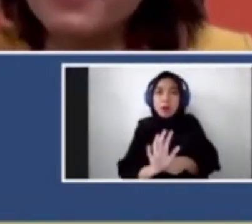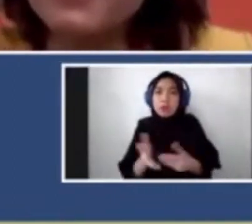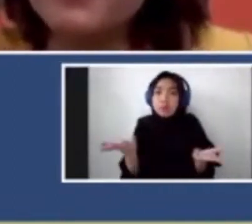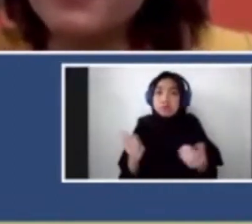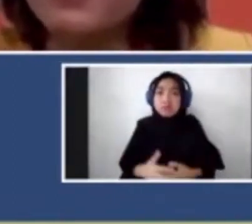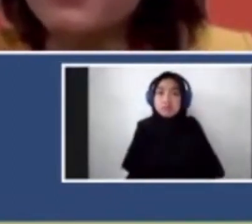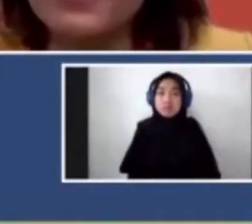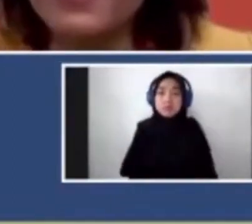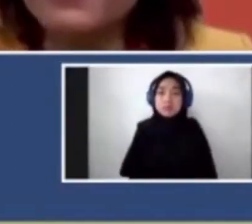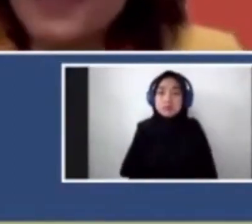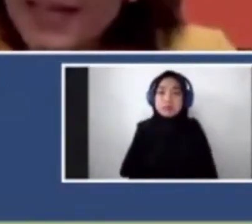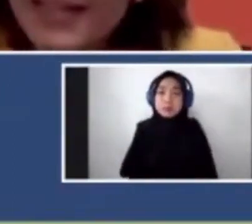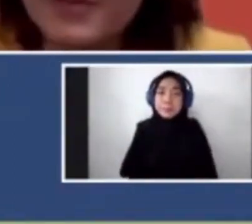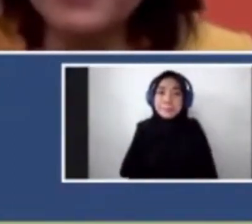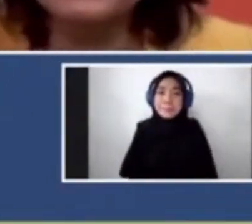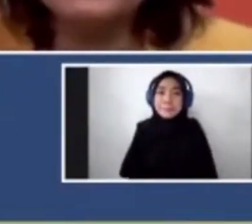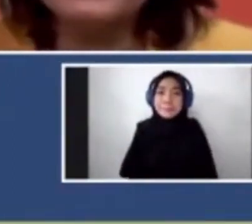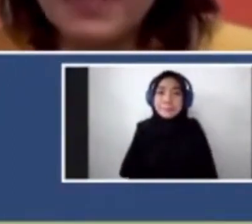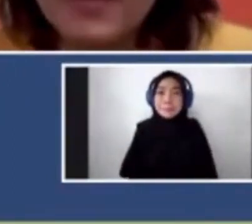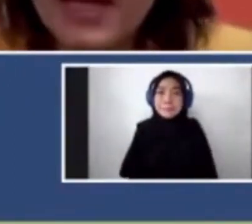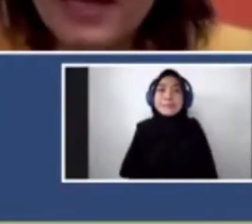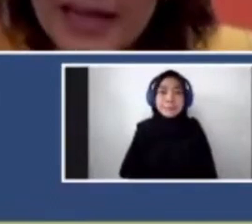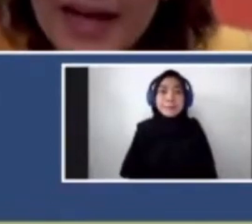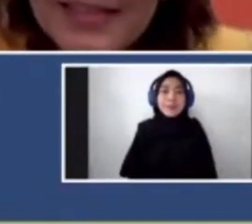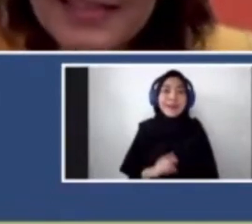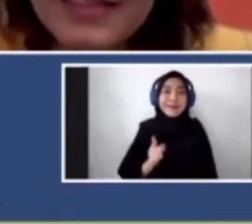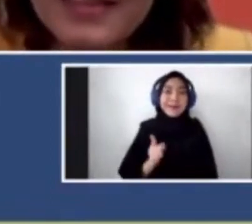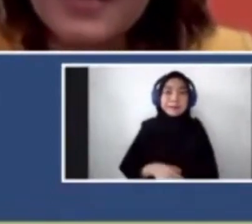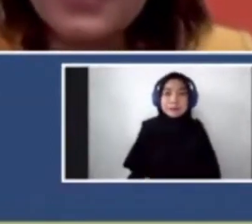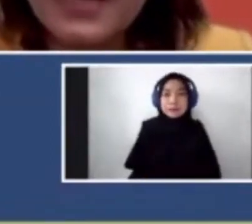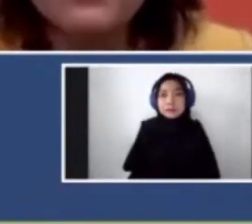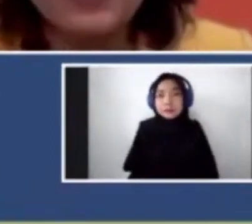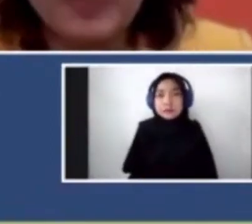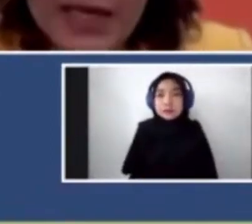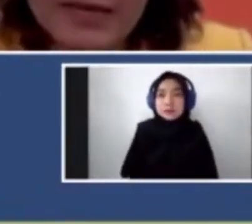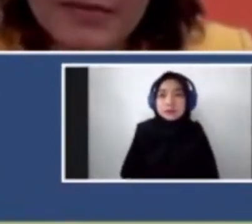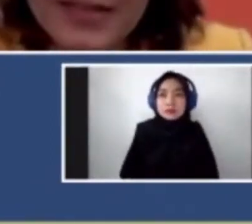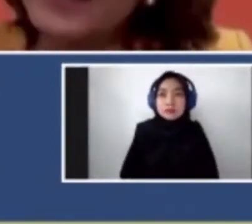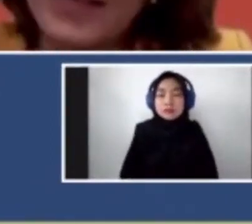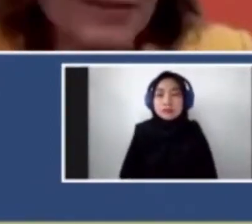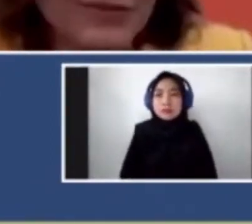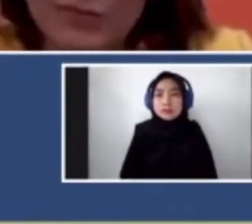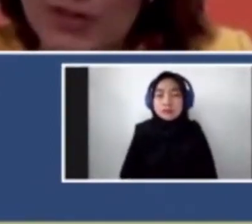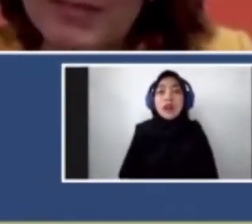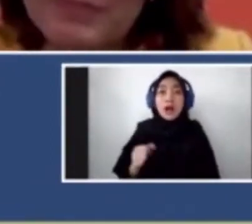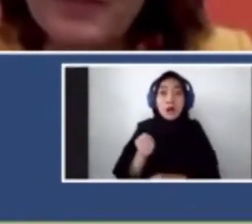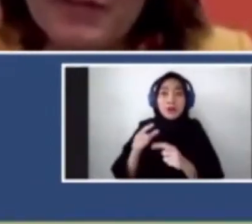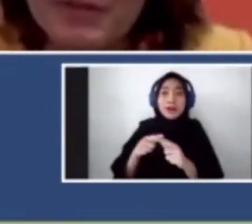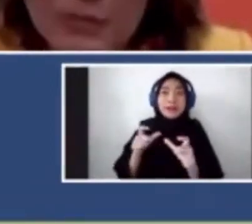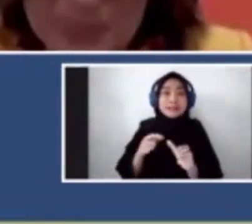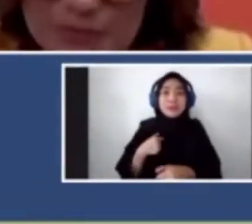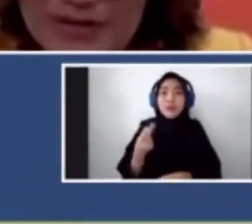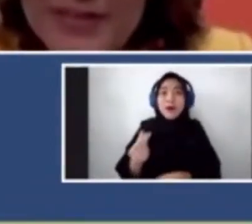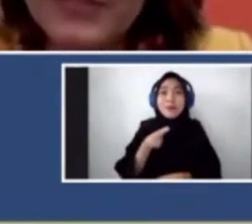are three things related with this. For getting gas, they will have to pay, and they have no money. They're very, very